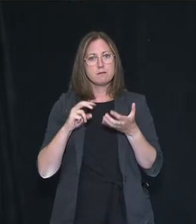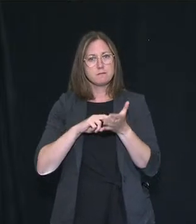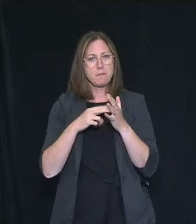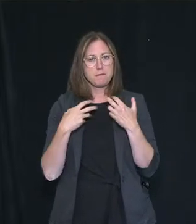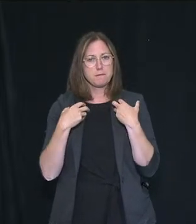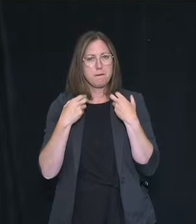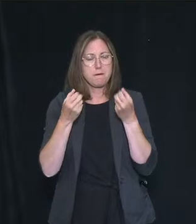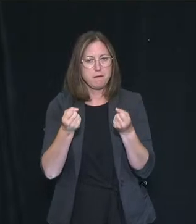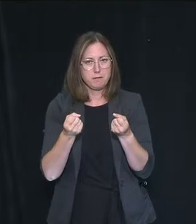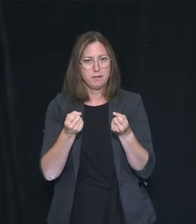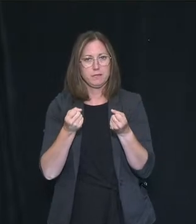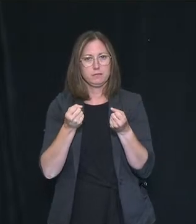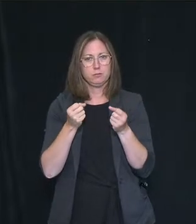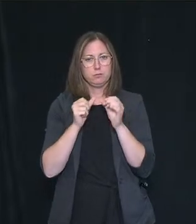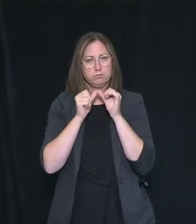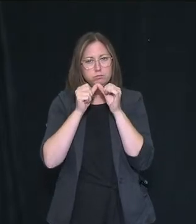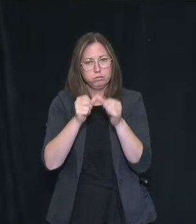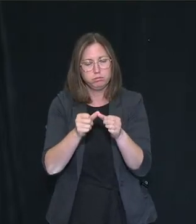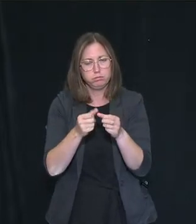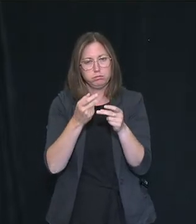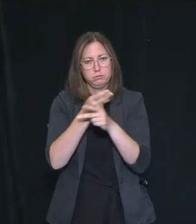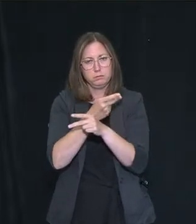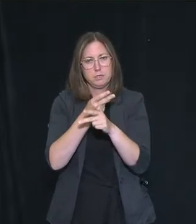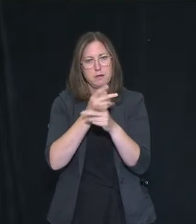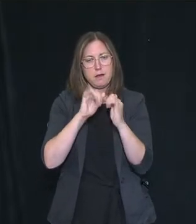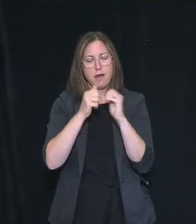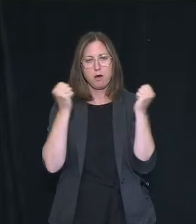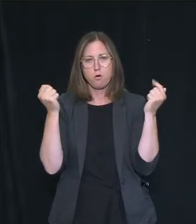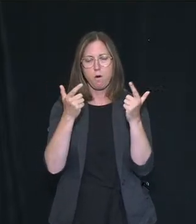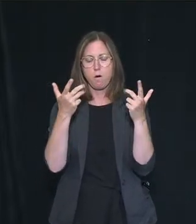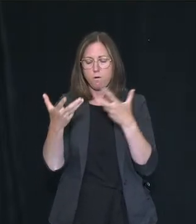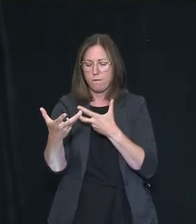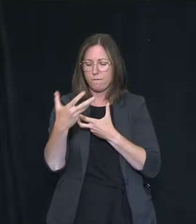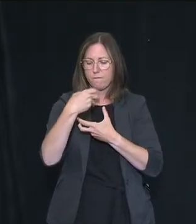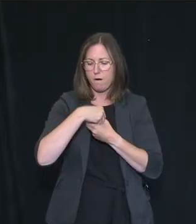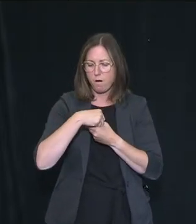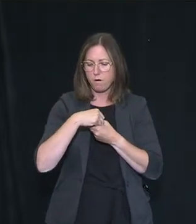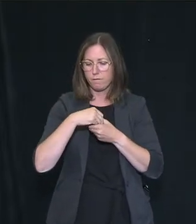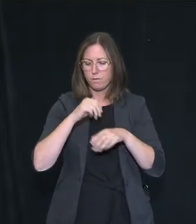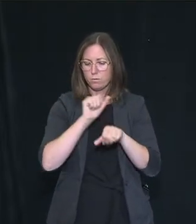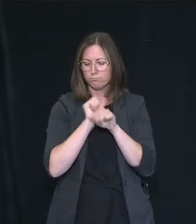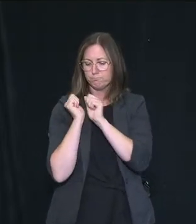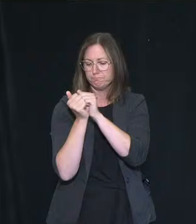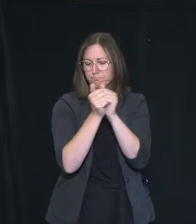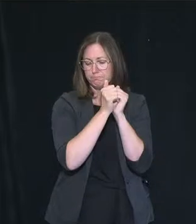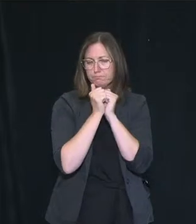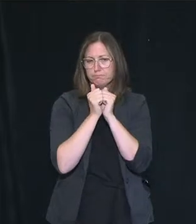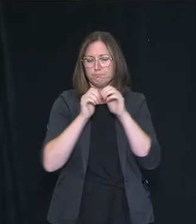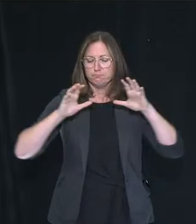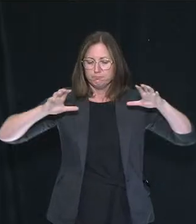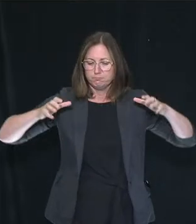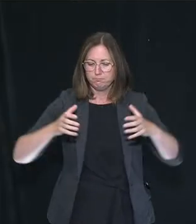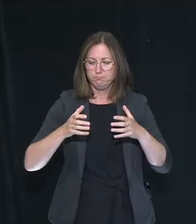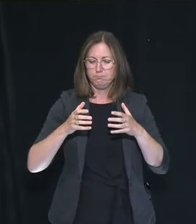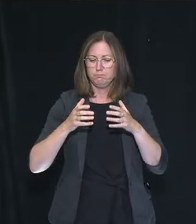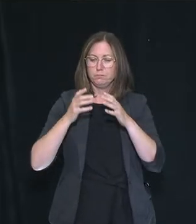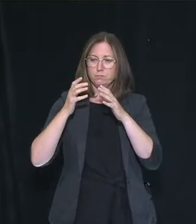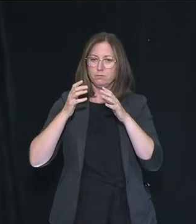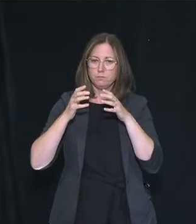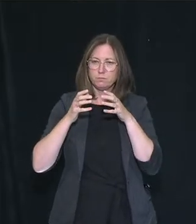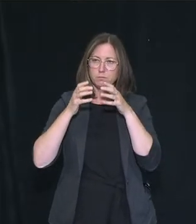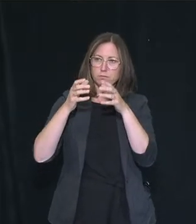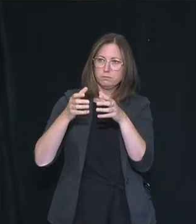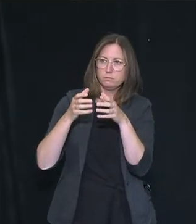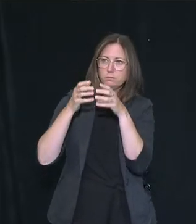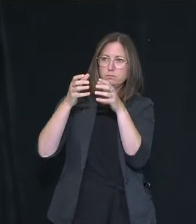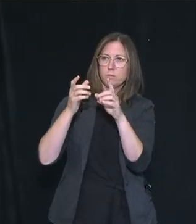healing. Carefully. For everyone to be involved and to walk together towards healing,